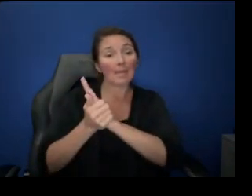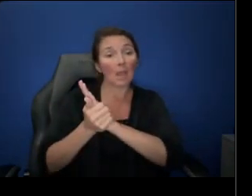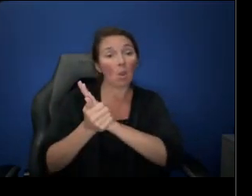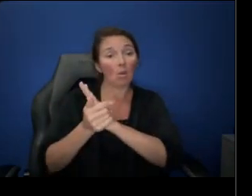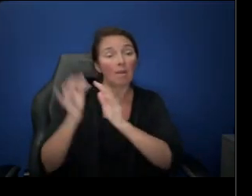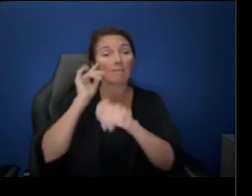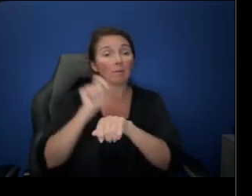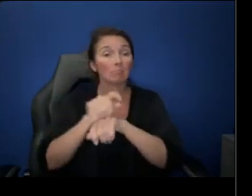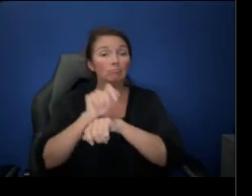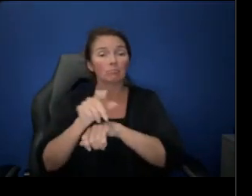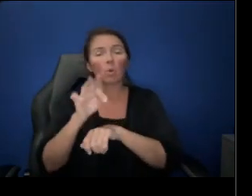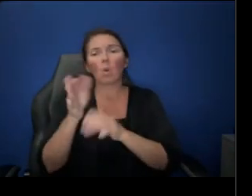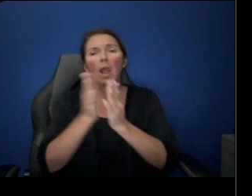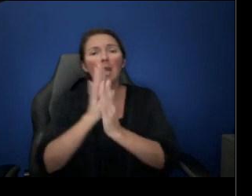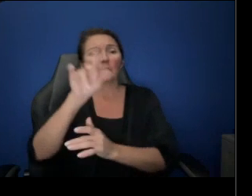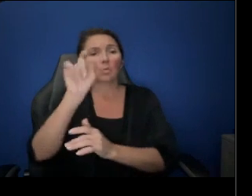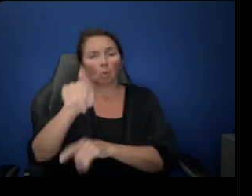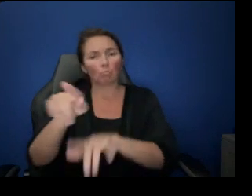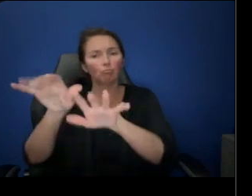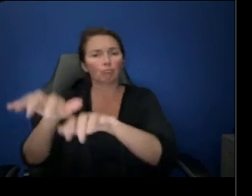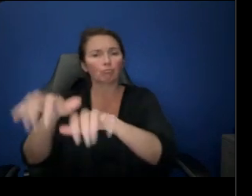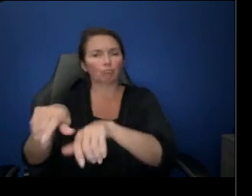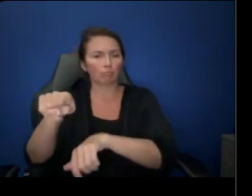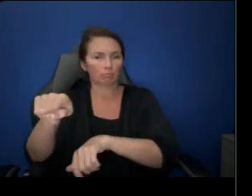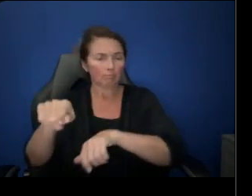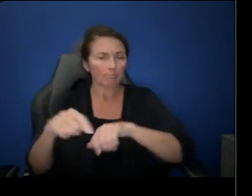and ask any questions.